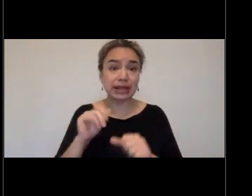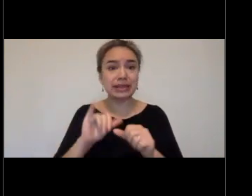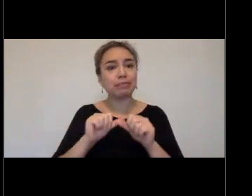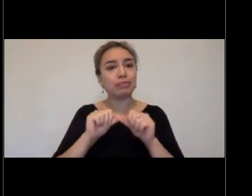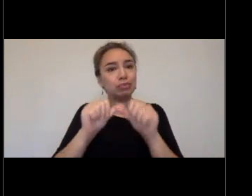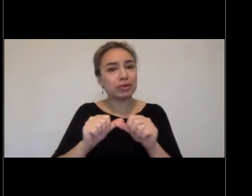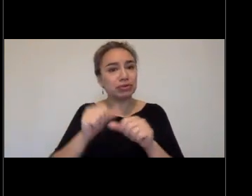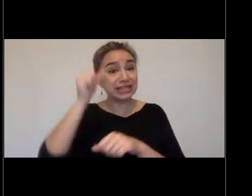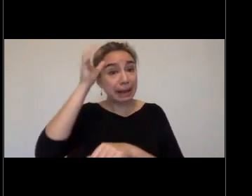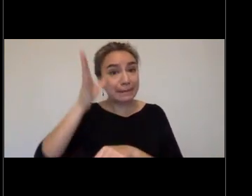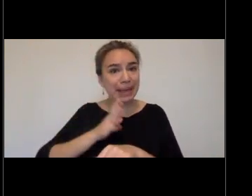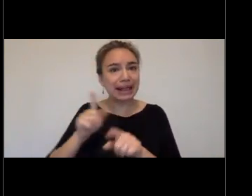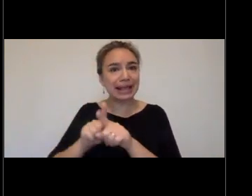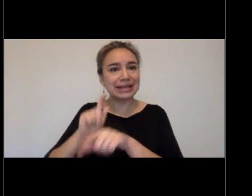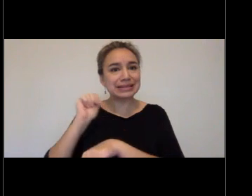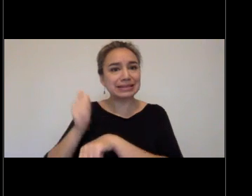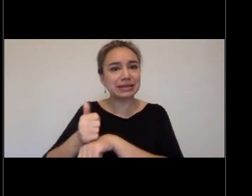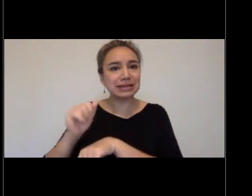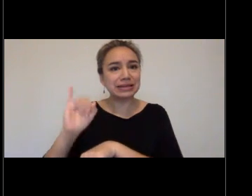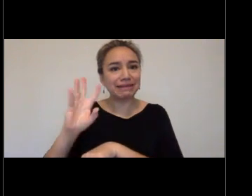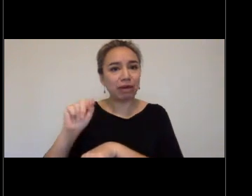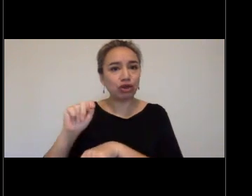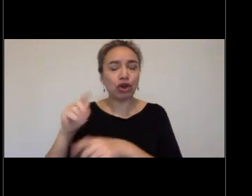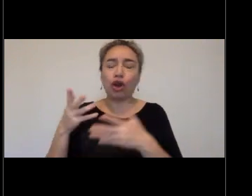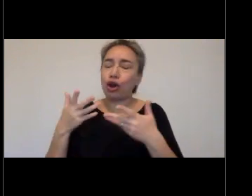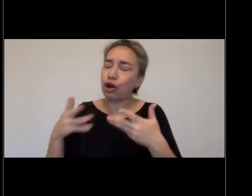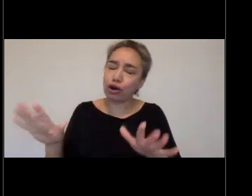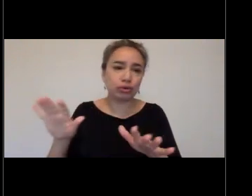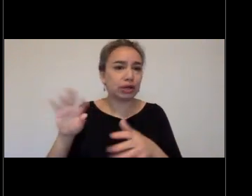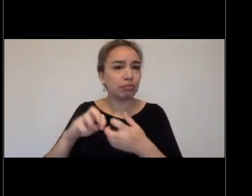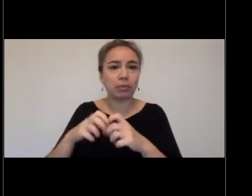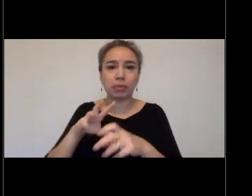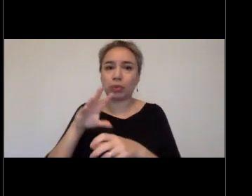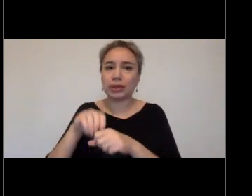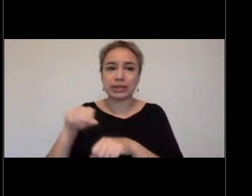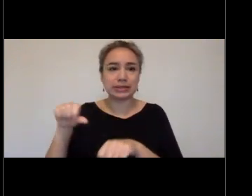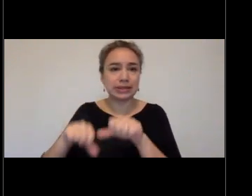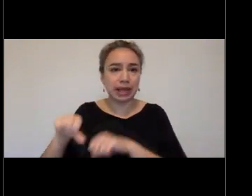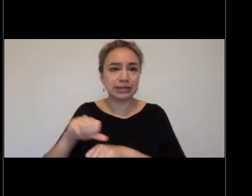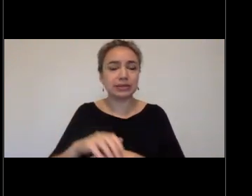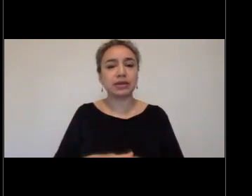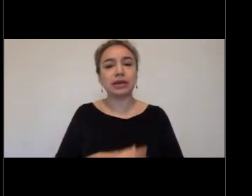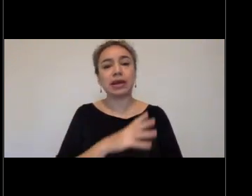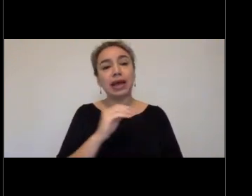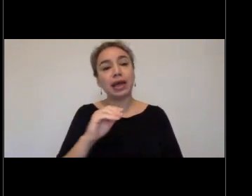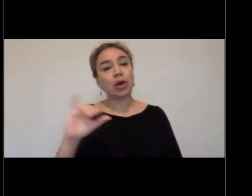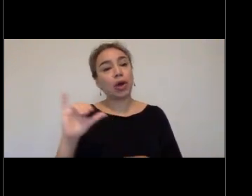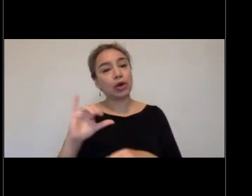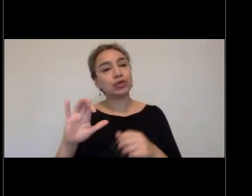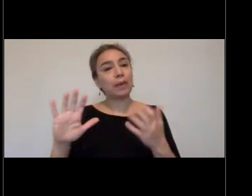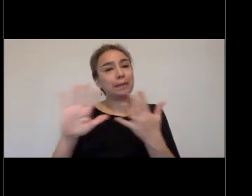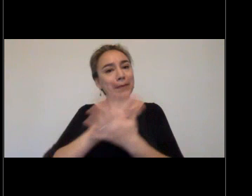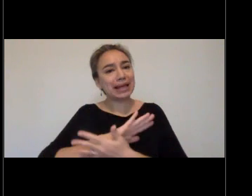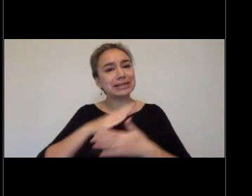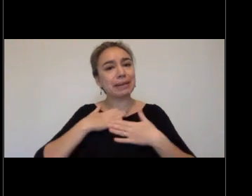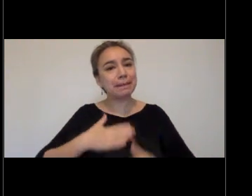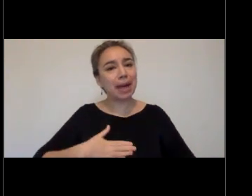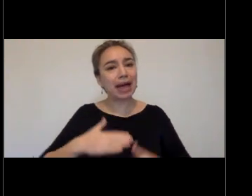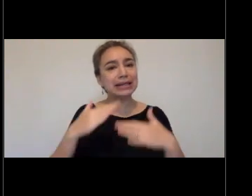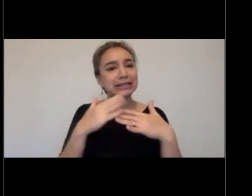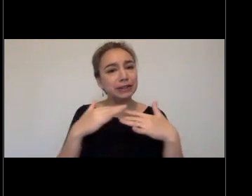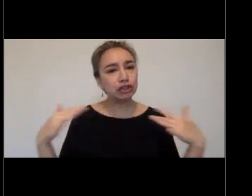male as a default, which is already a problem in the sciences, and it also further masks body diversity within and